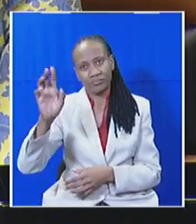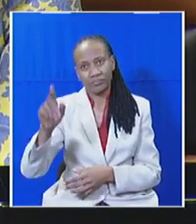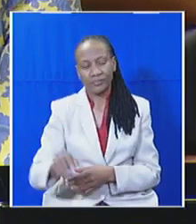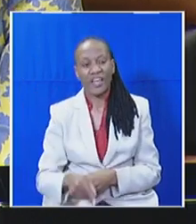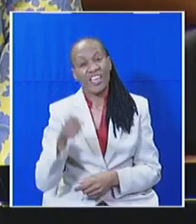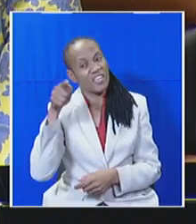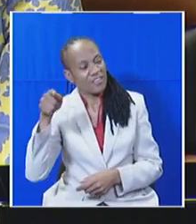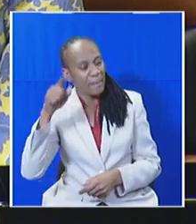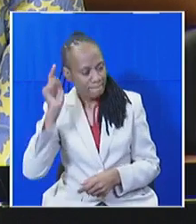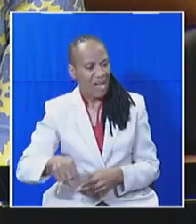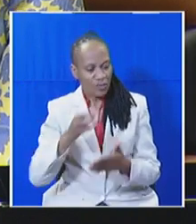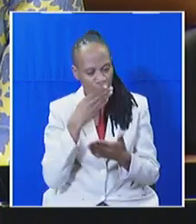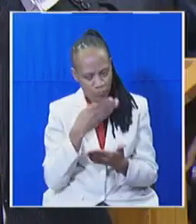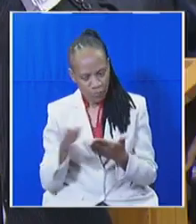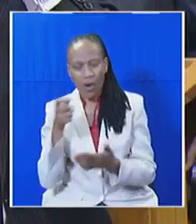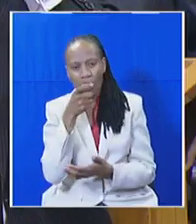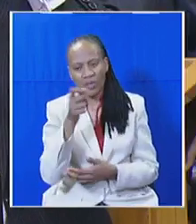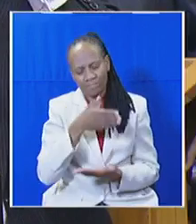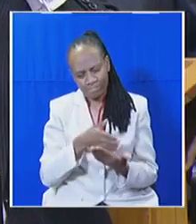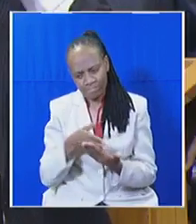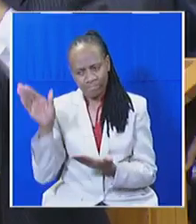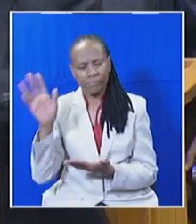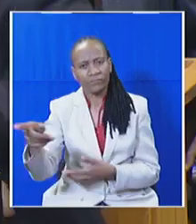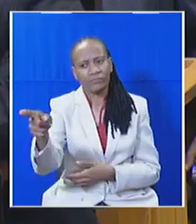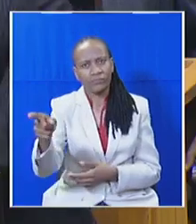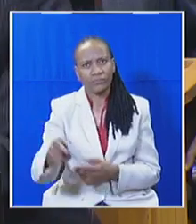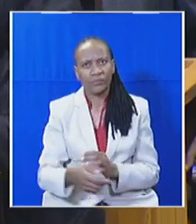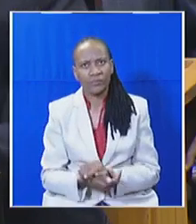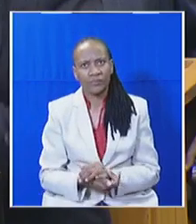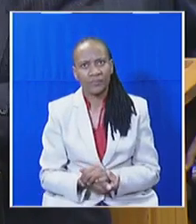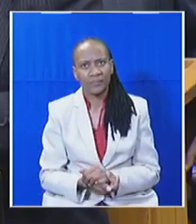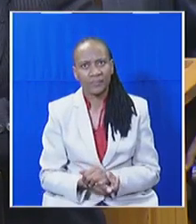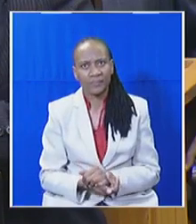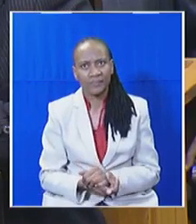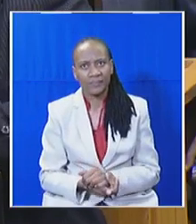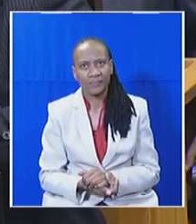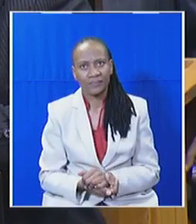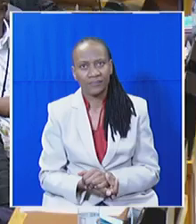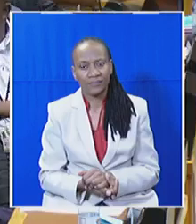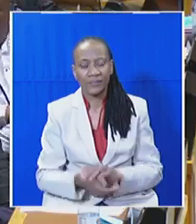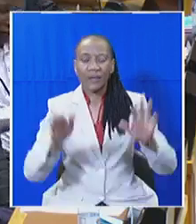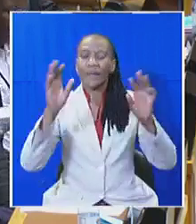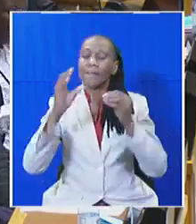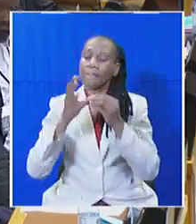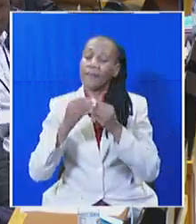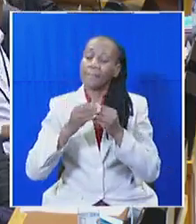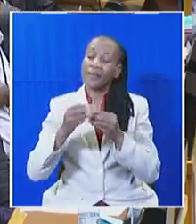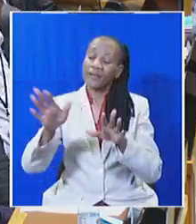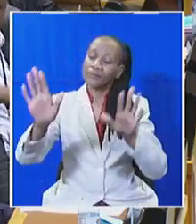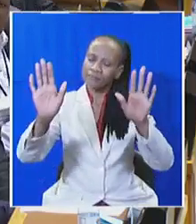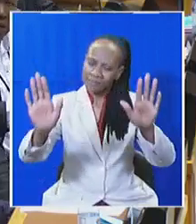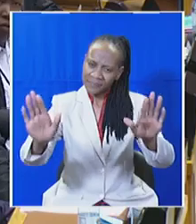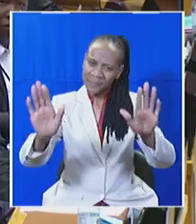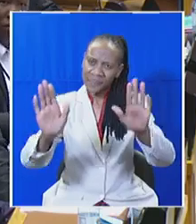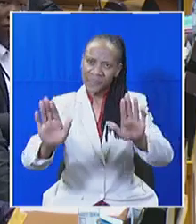party. He must withdraw and never make such insinuation henceforth. And there will be Honorable there will be a very Maimane, good peace.